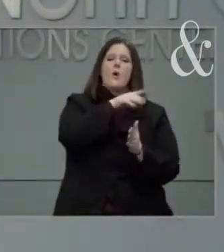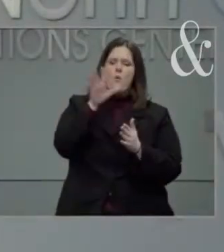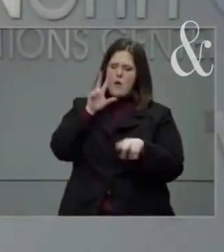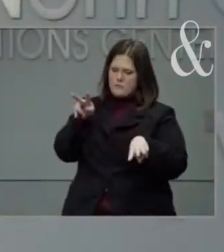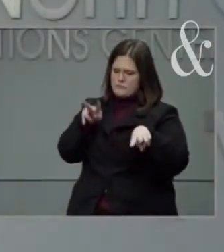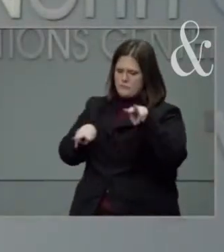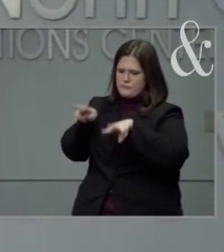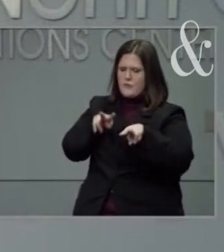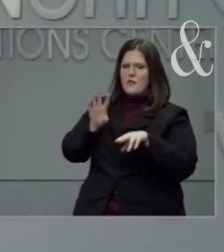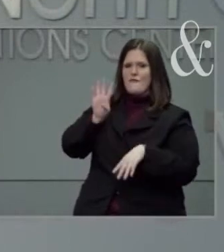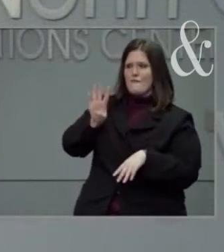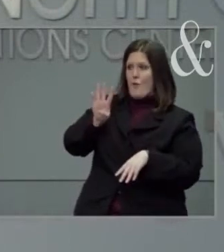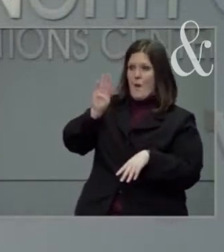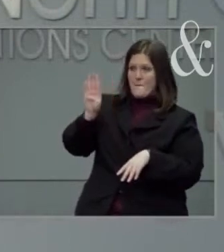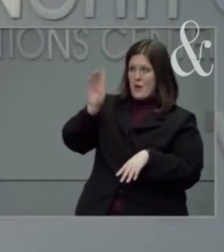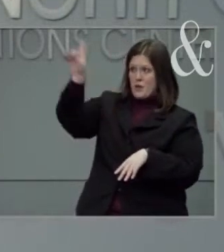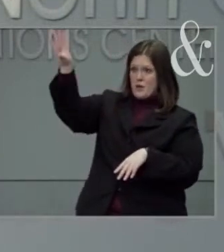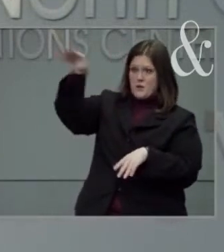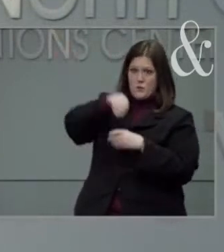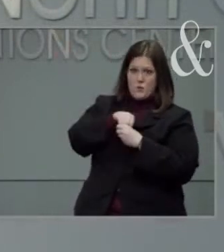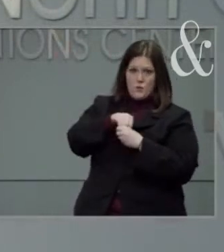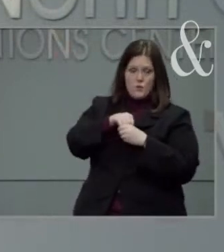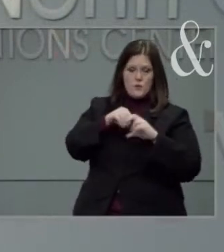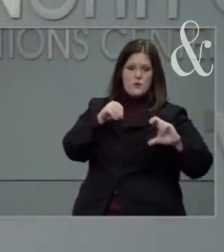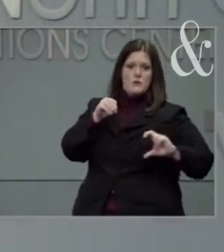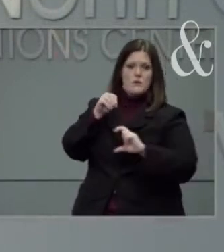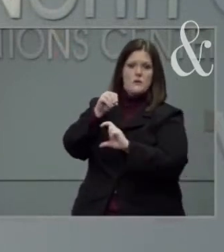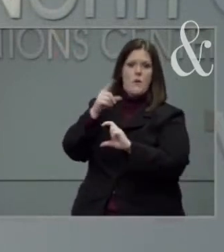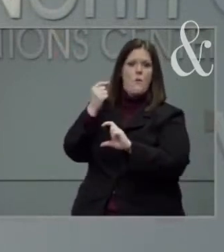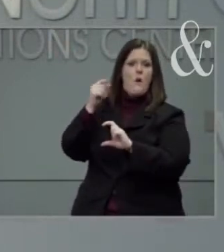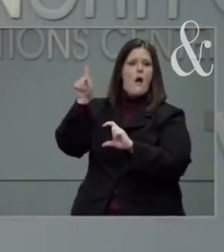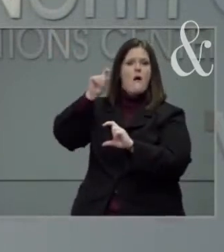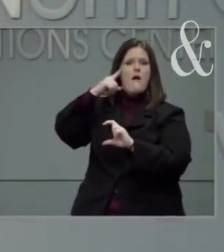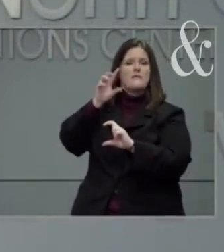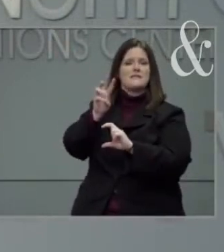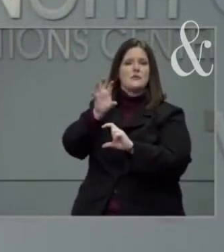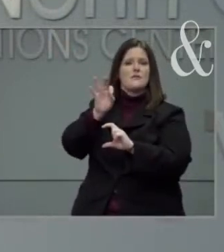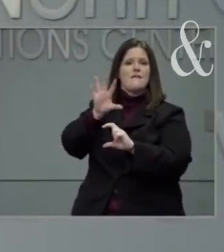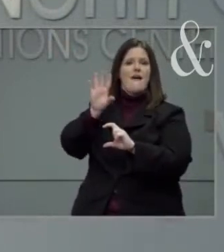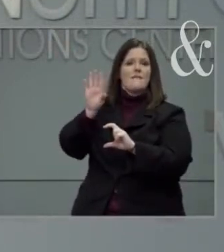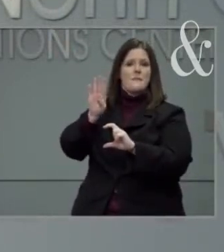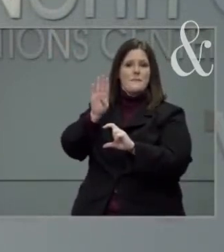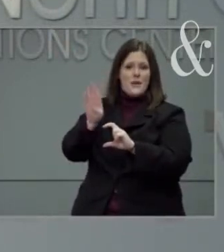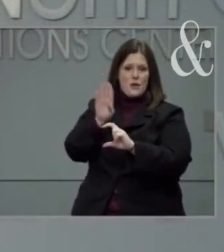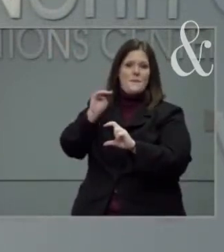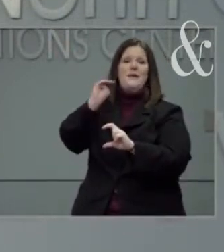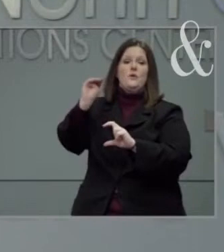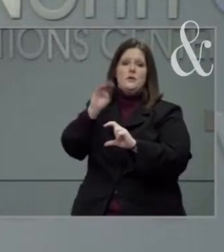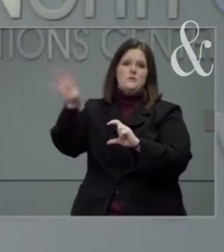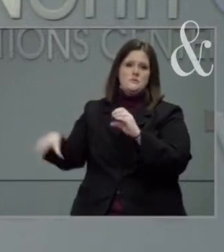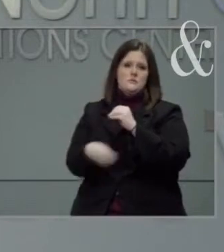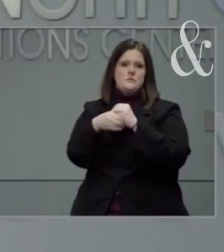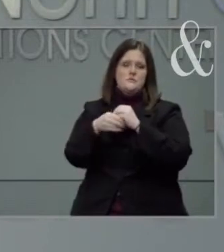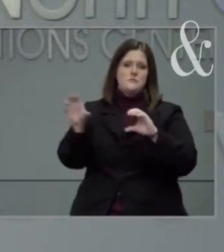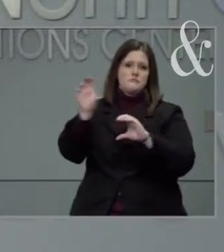the $700 million general fund package that the governor is announcing today. Next question.